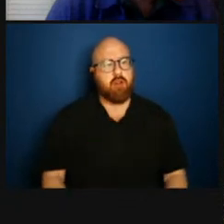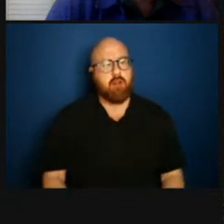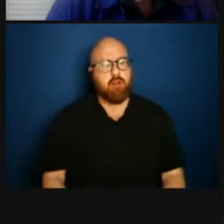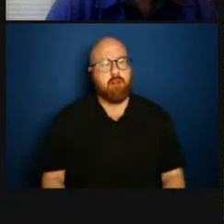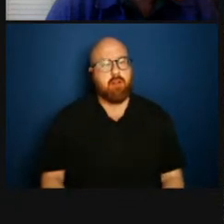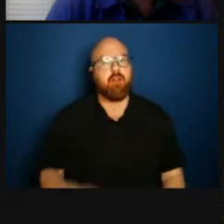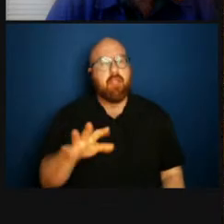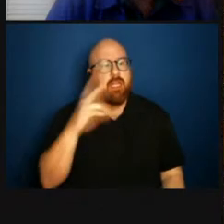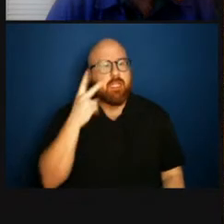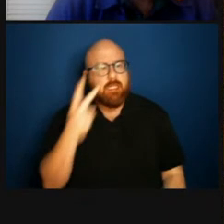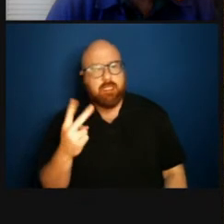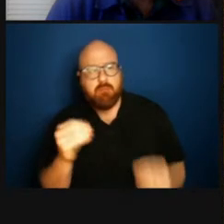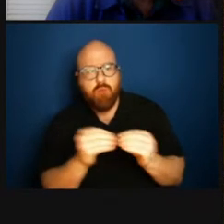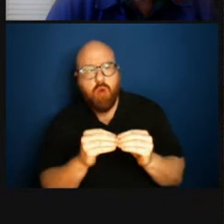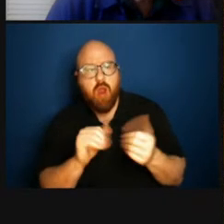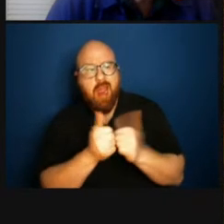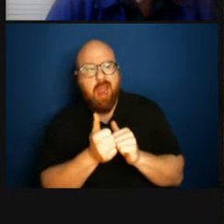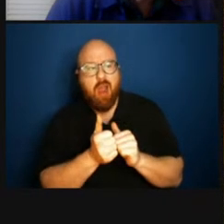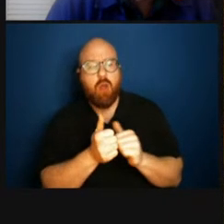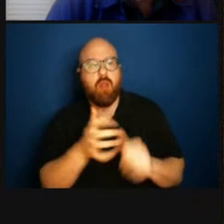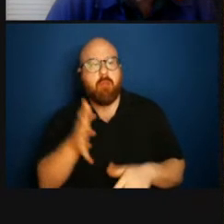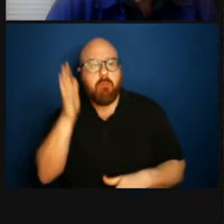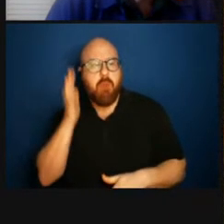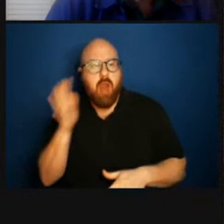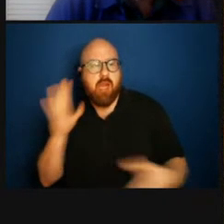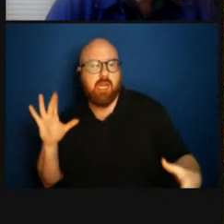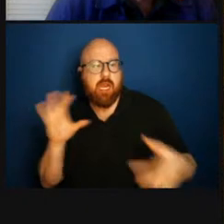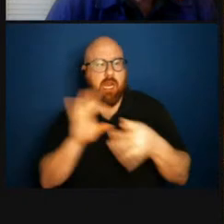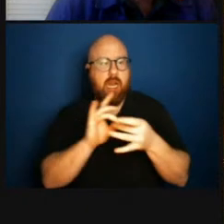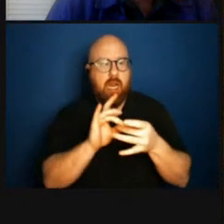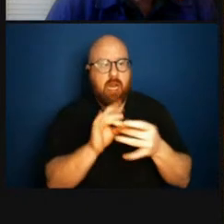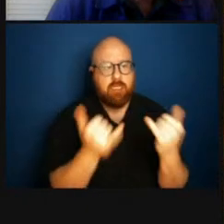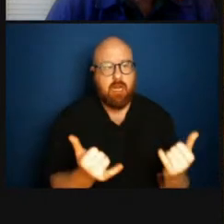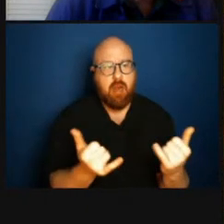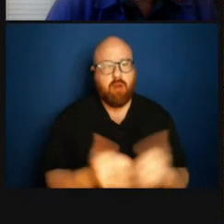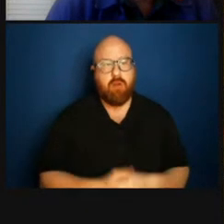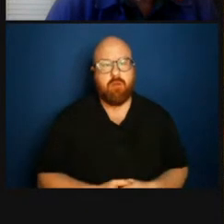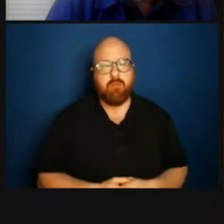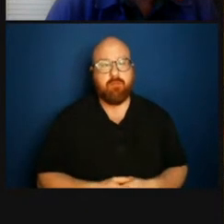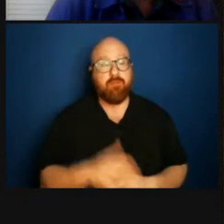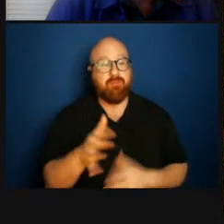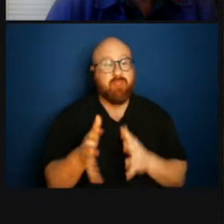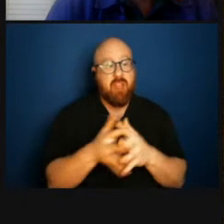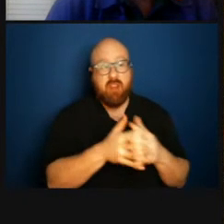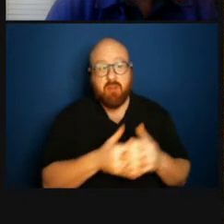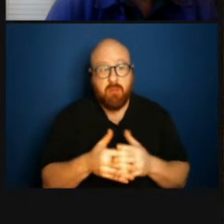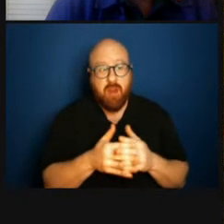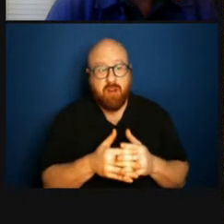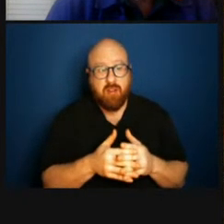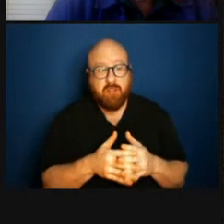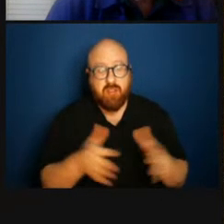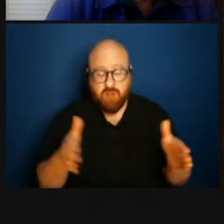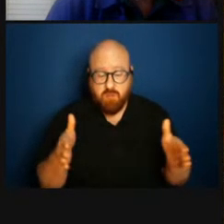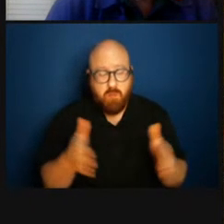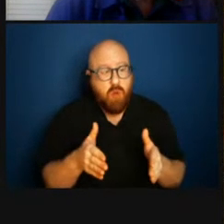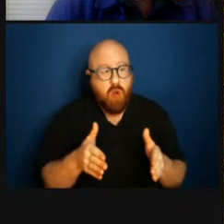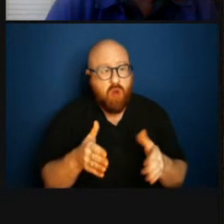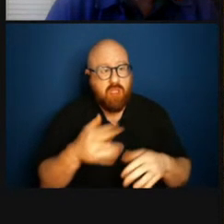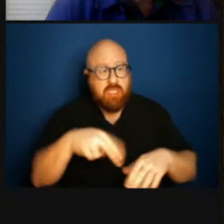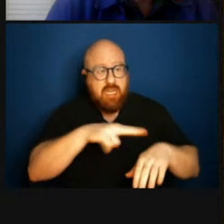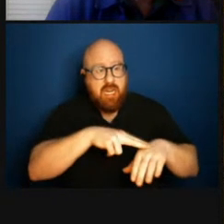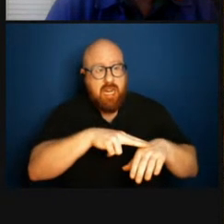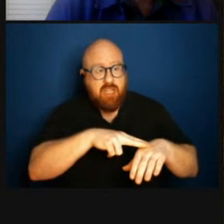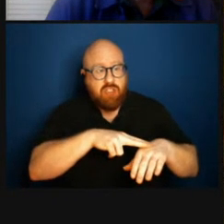present. Next. America, a small nation, had the Maryland line here fighting in